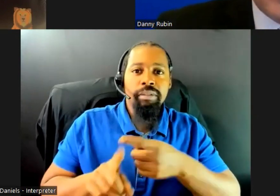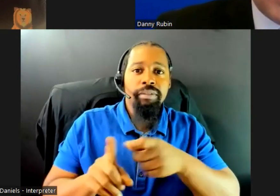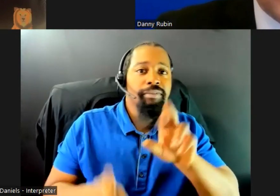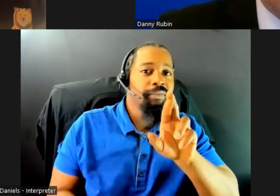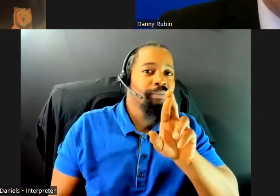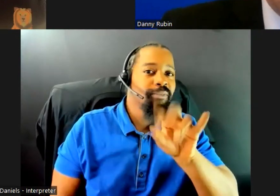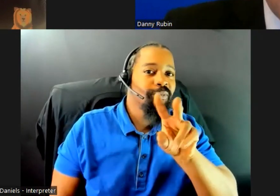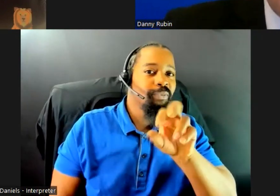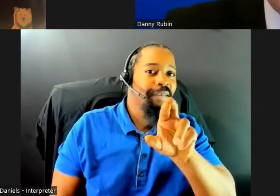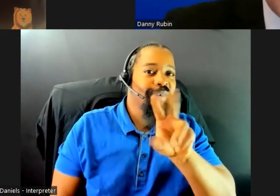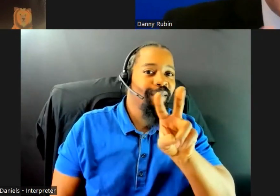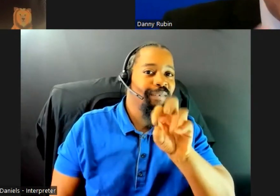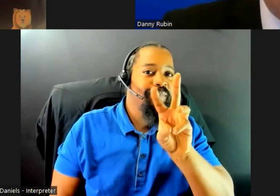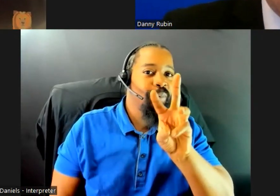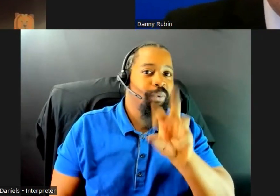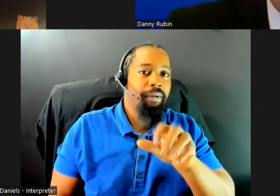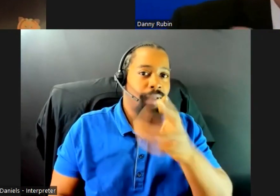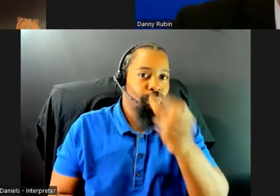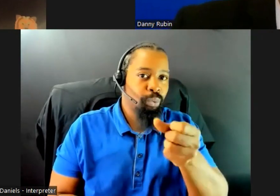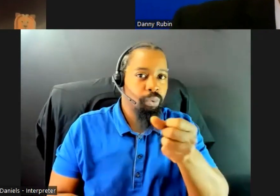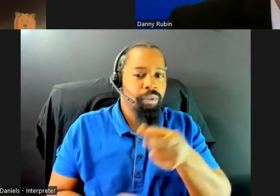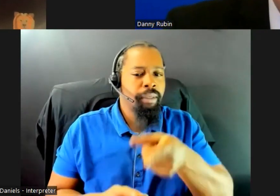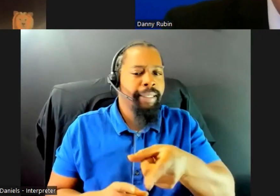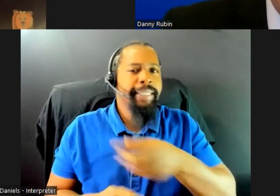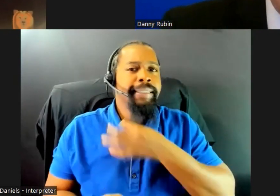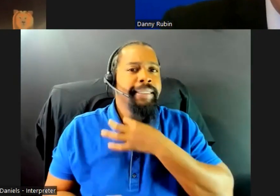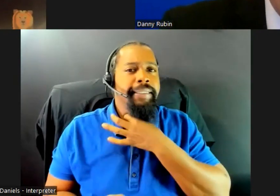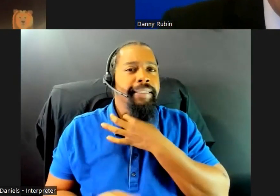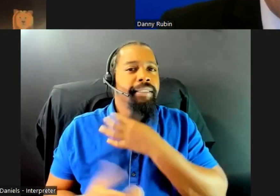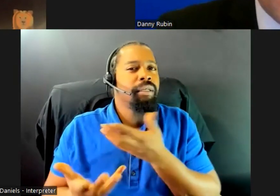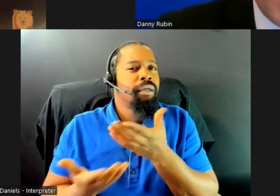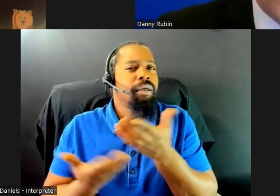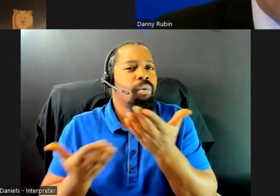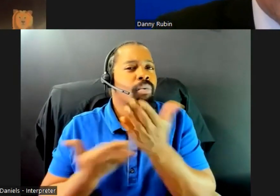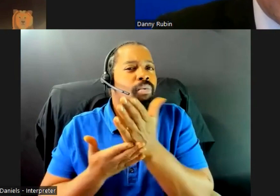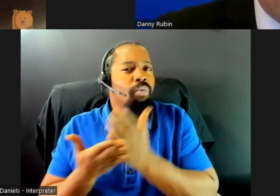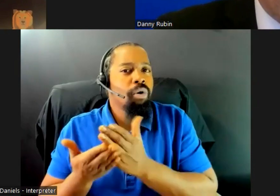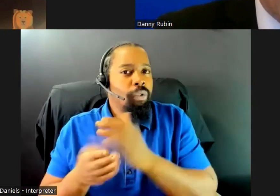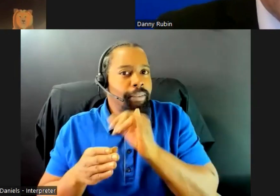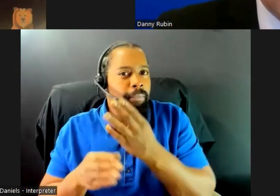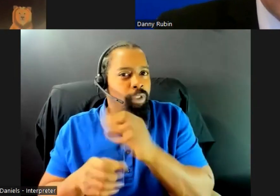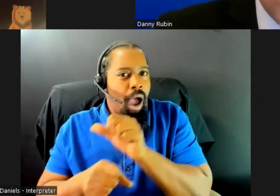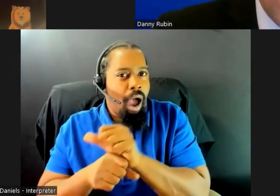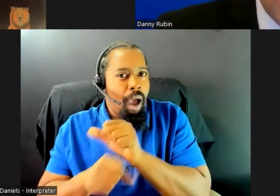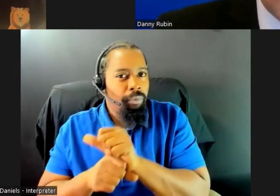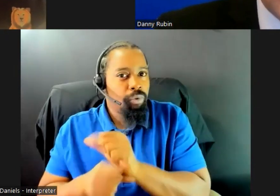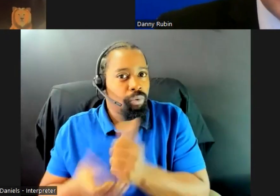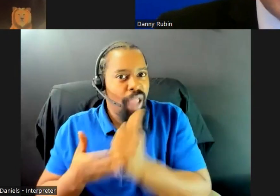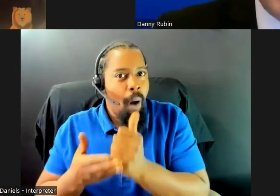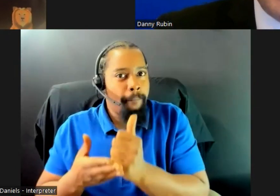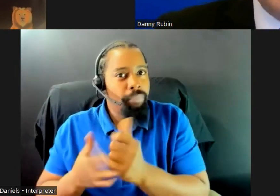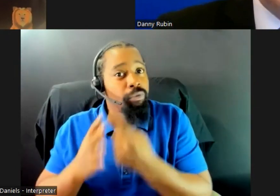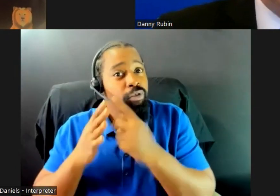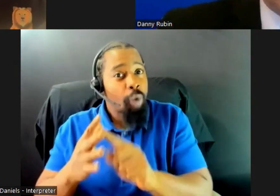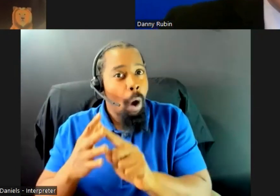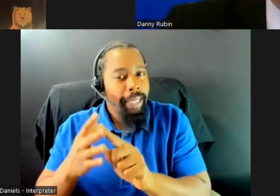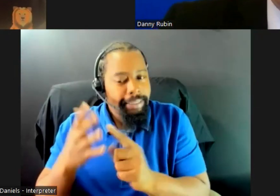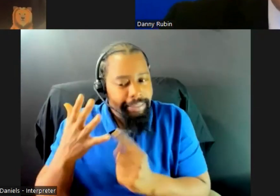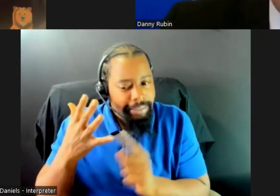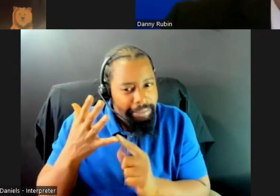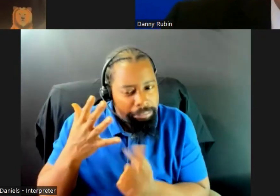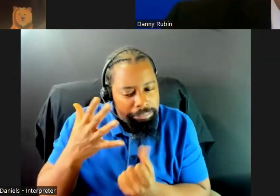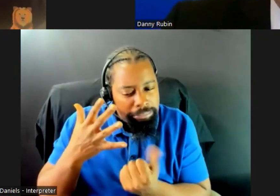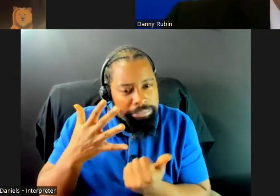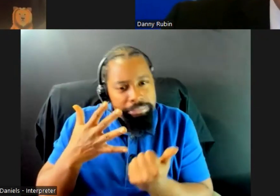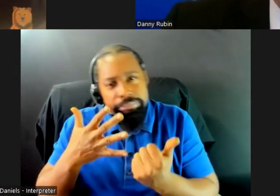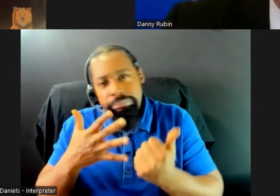some jobs that can help you get started in the industry, like some entry level jobs? And also,